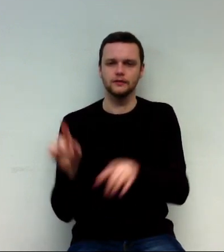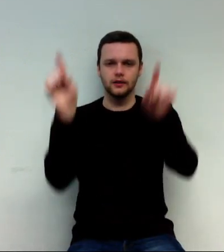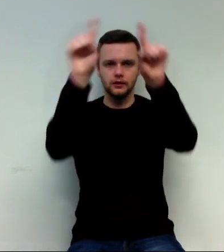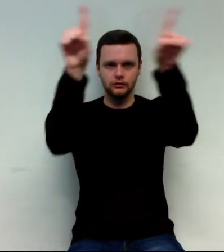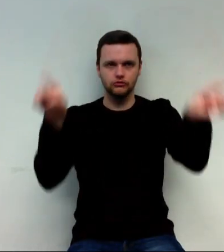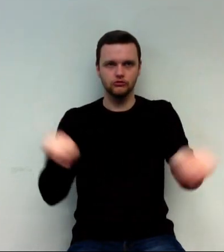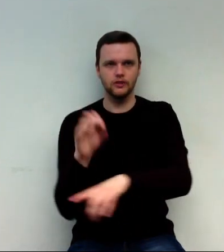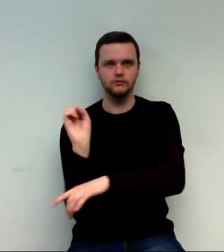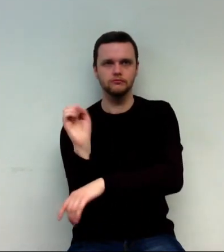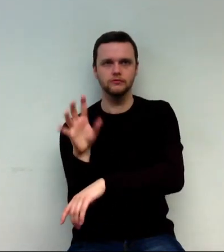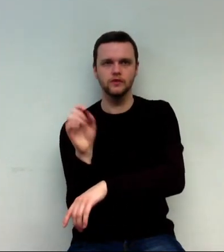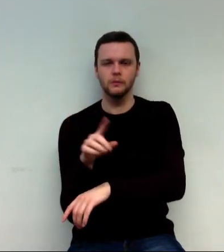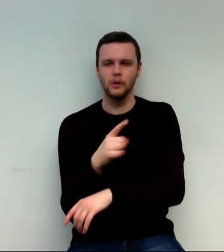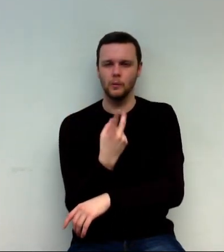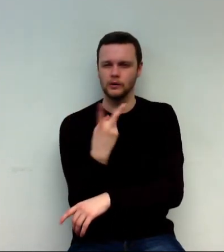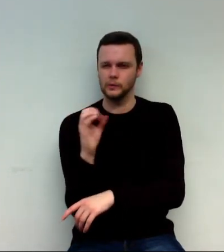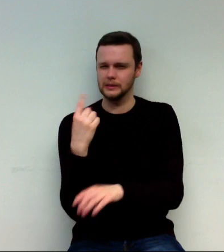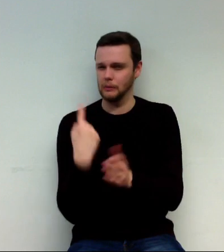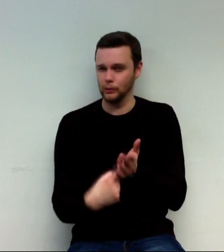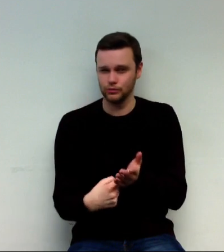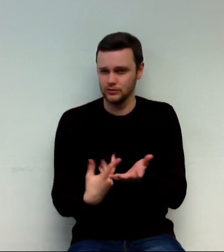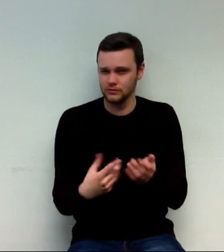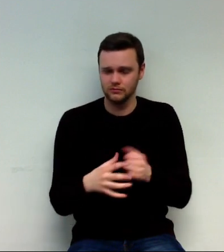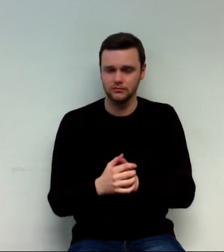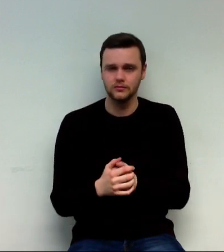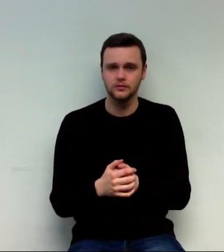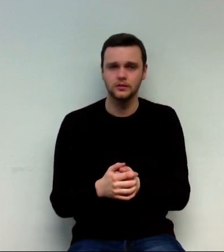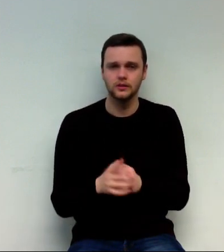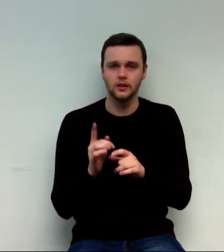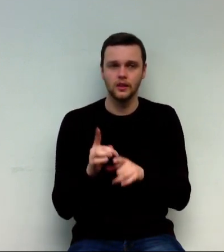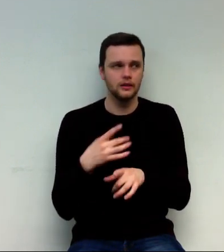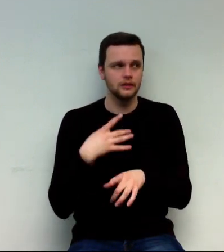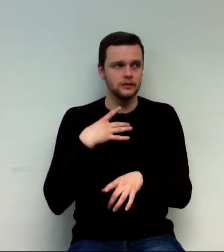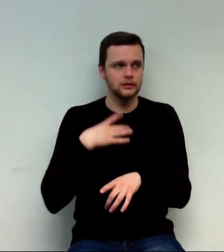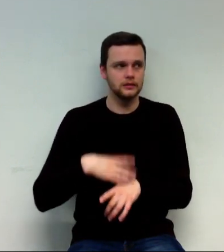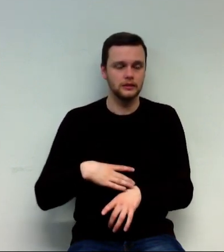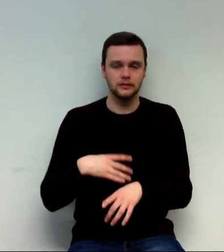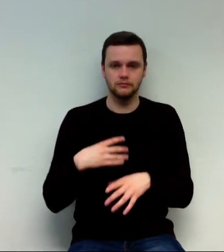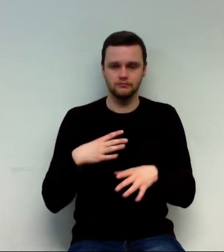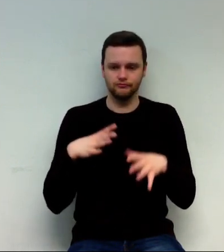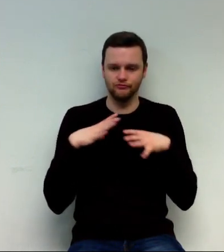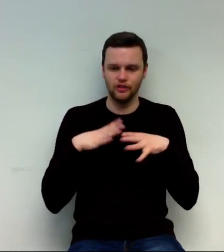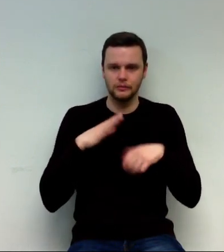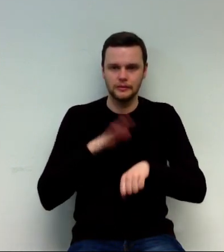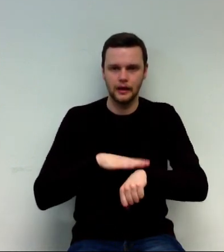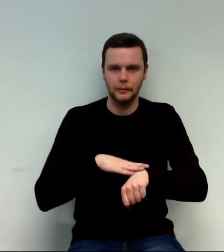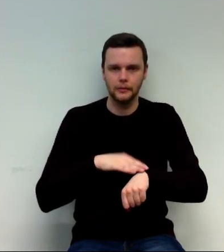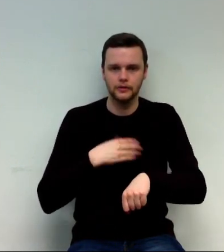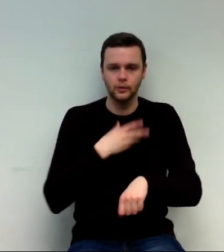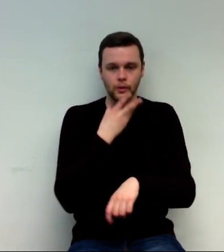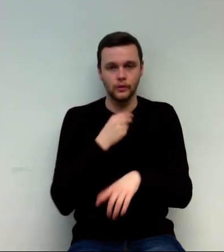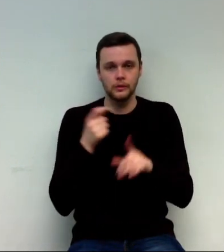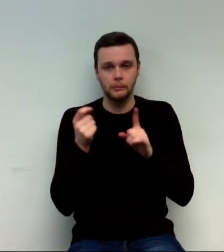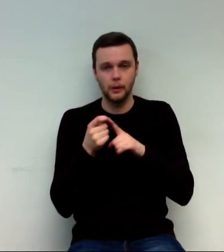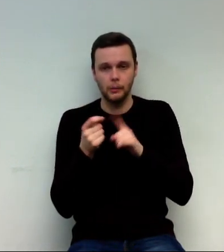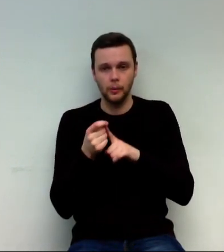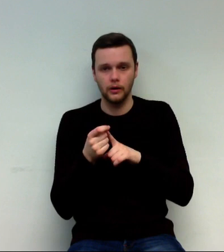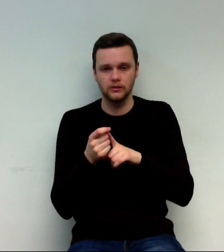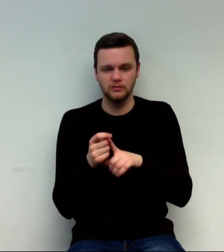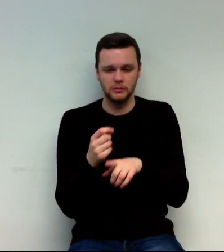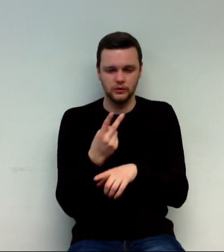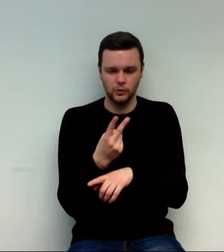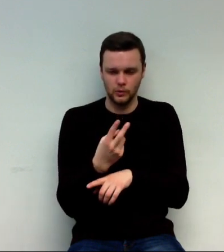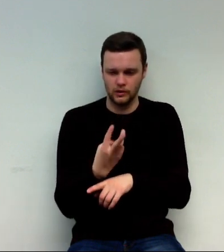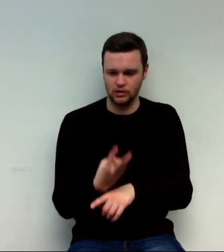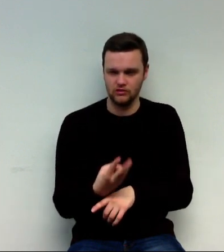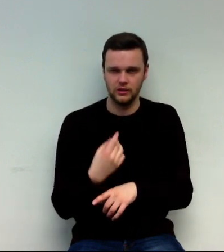about £120. Then they just need to factor in prep time, so they just use PowerPoint, 2 to 3 lines of script